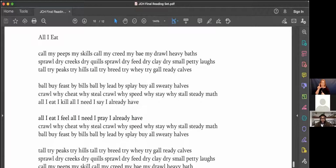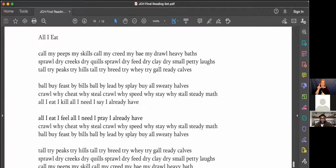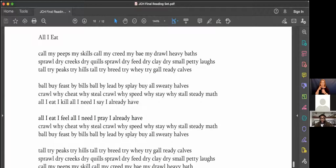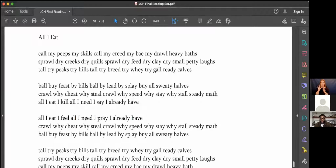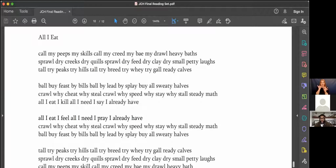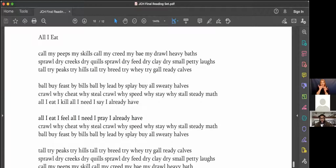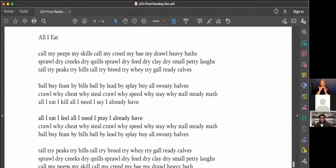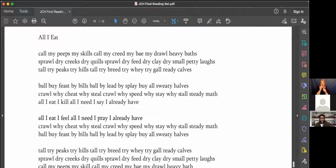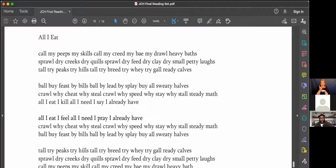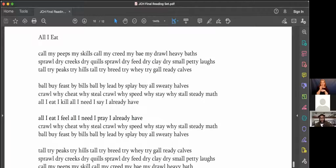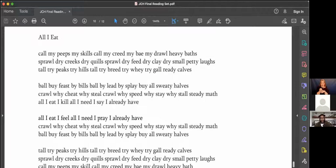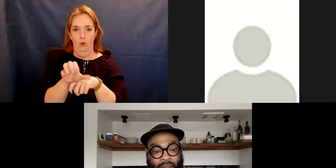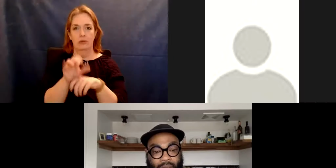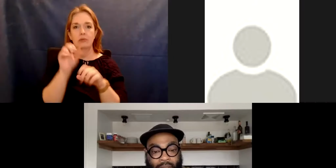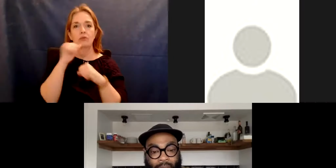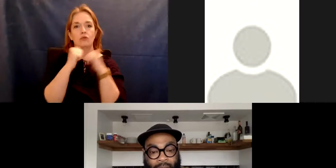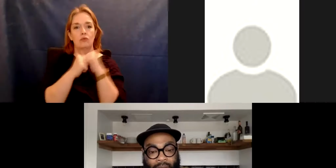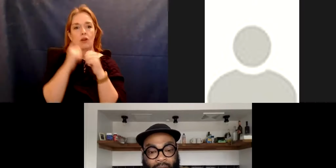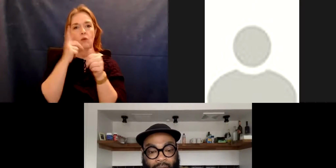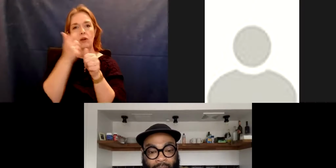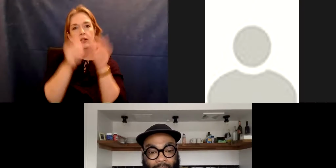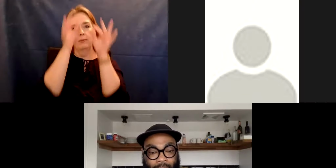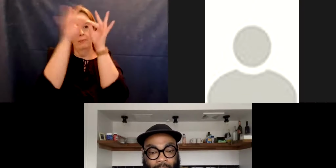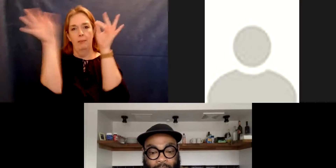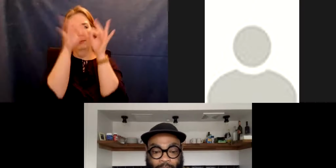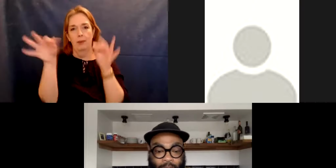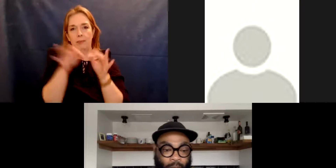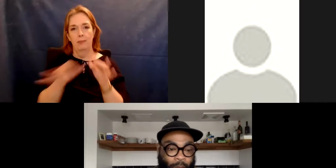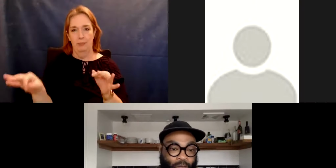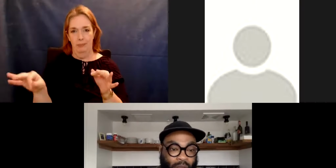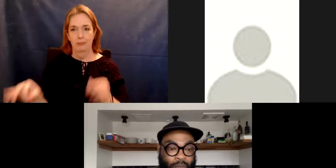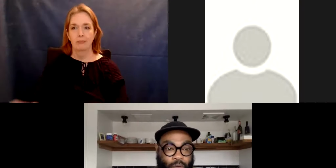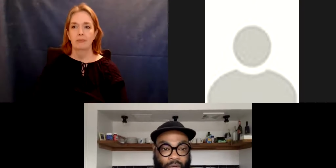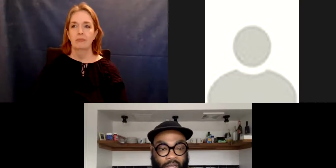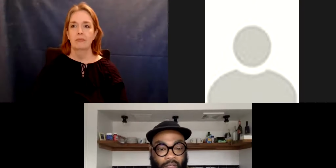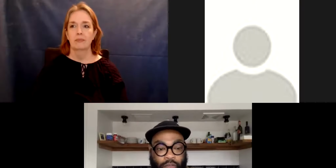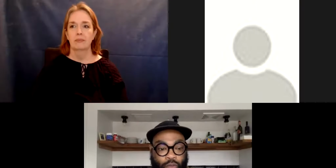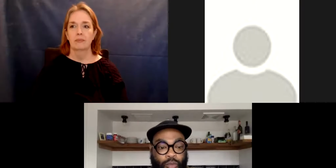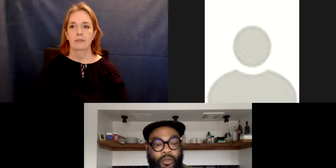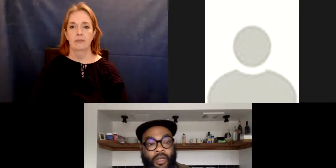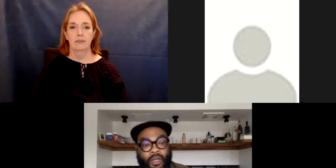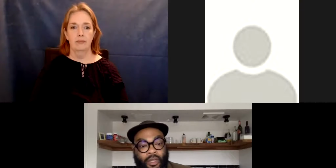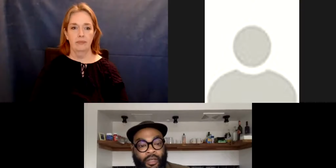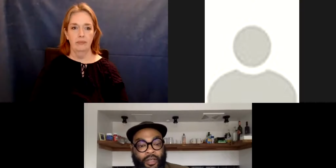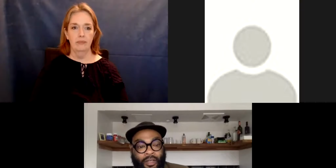lines that I put around it. How many more do I have?